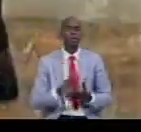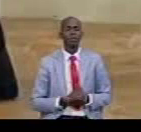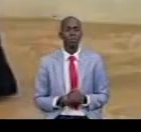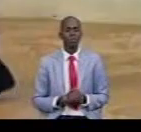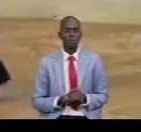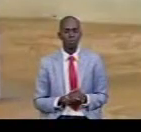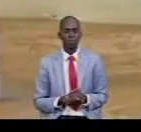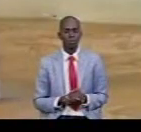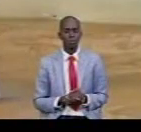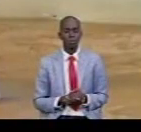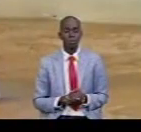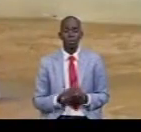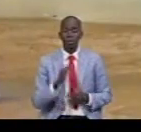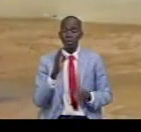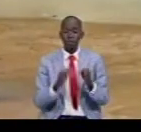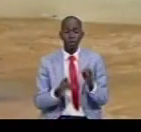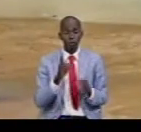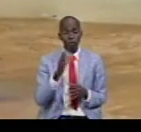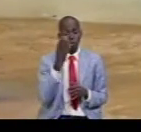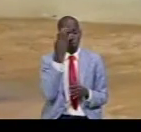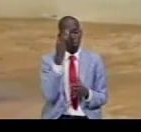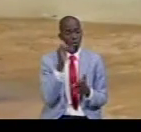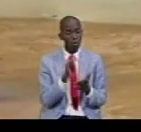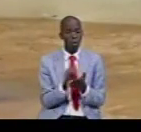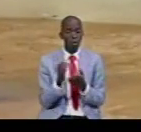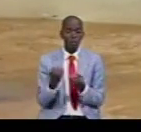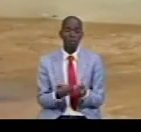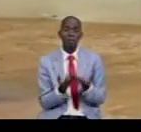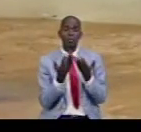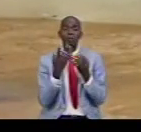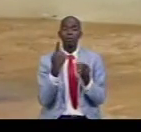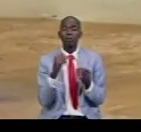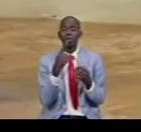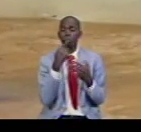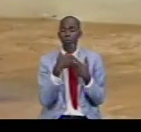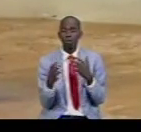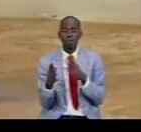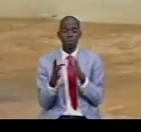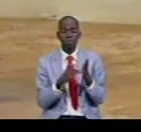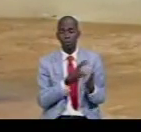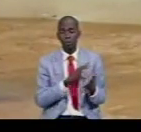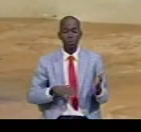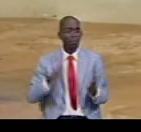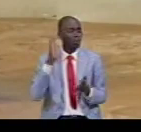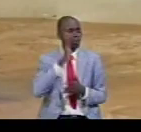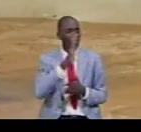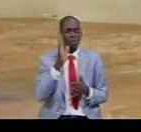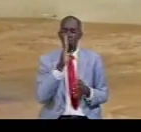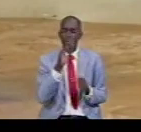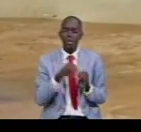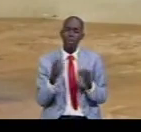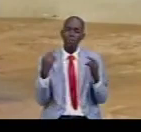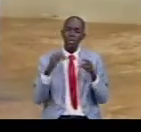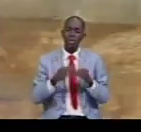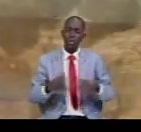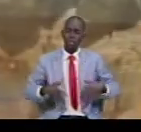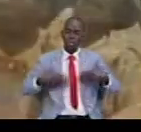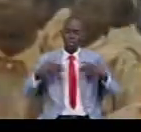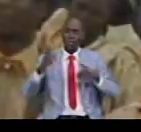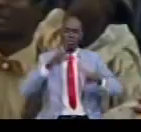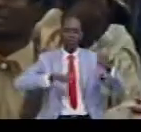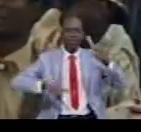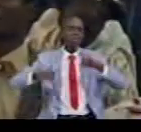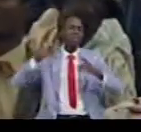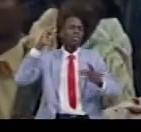If you know that the sacrifice of the blood of Jesus will never be in vain in your life, can I hear a greater